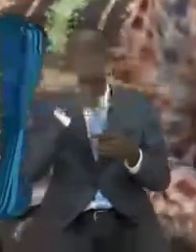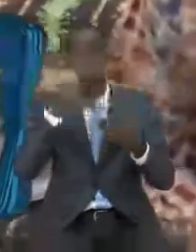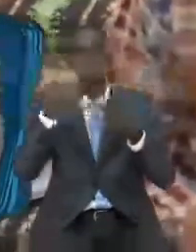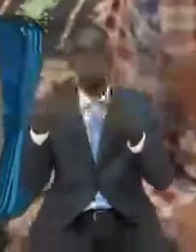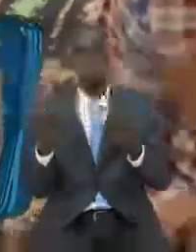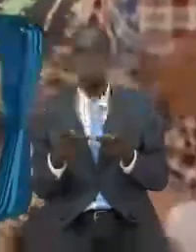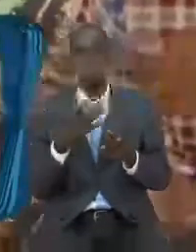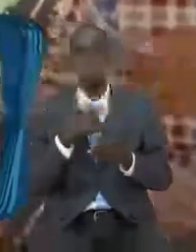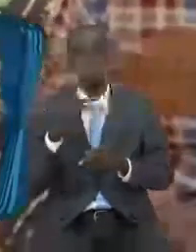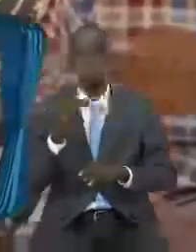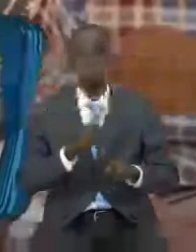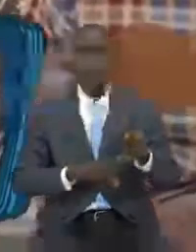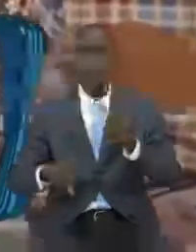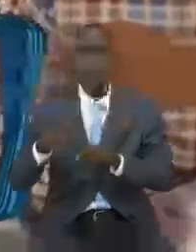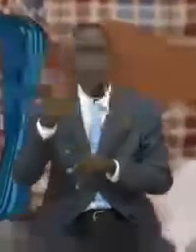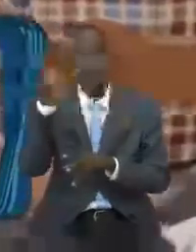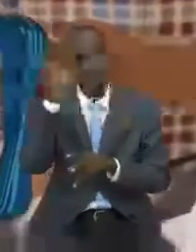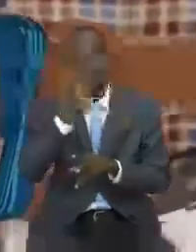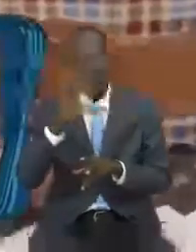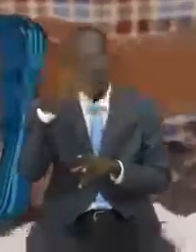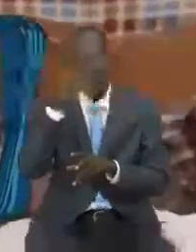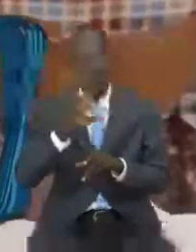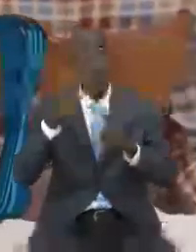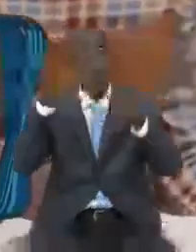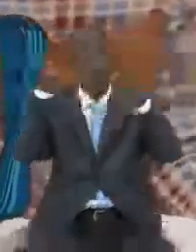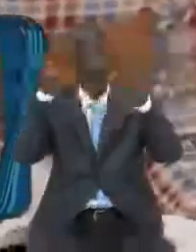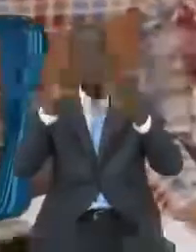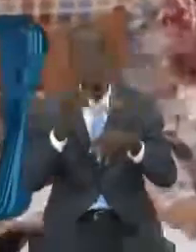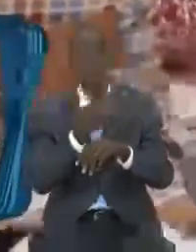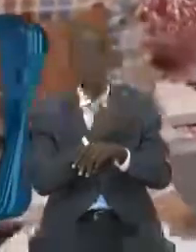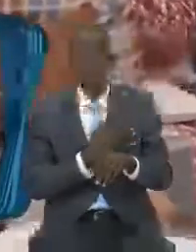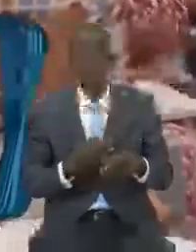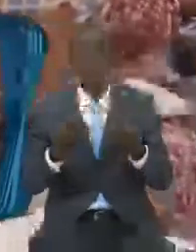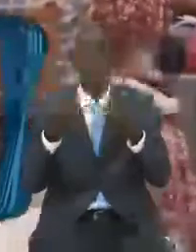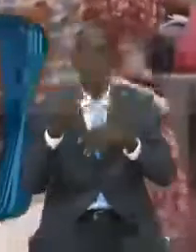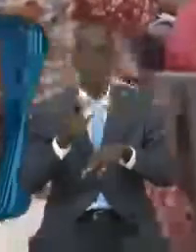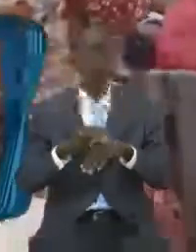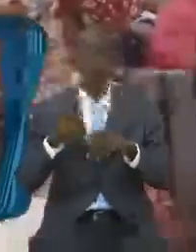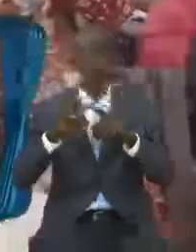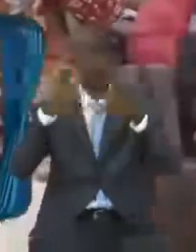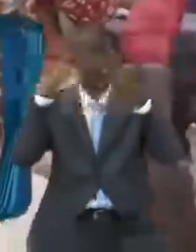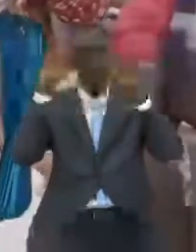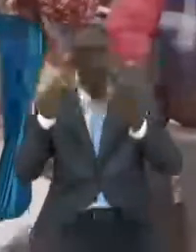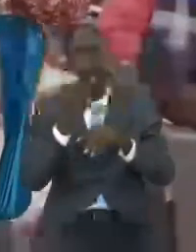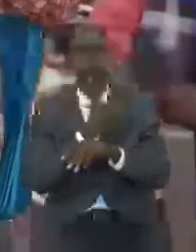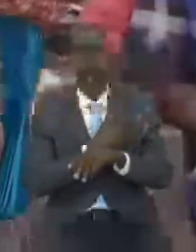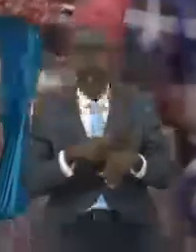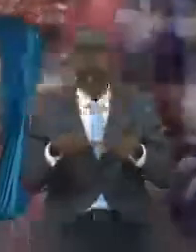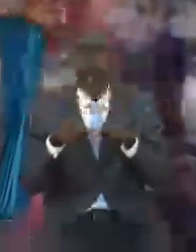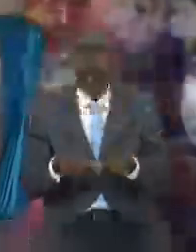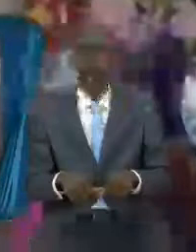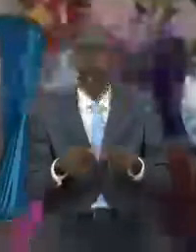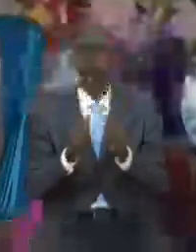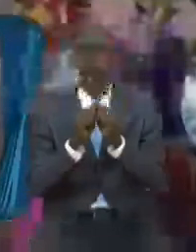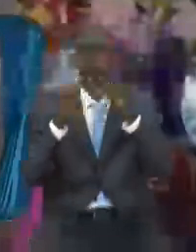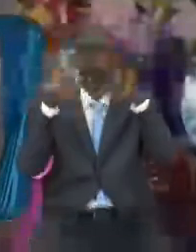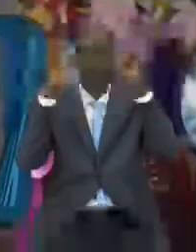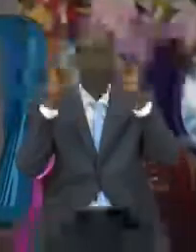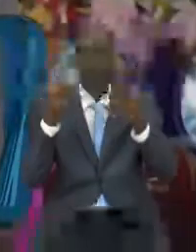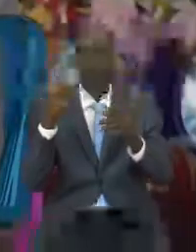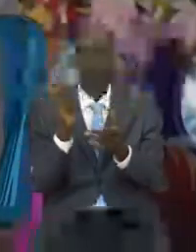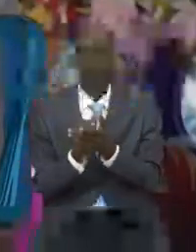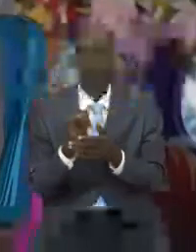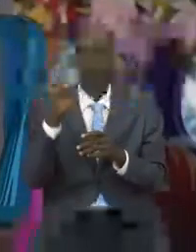the people sought him and came unto him and stayed him that he